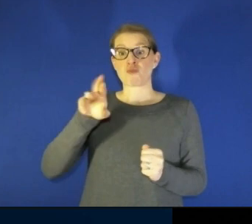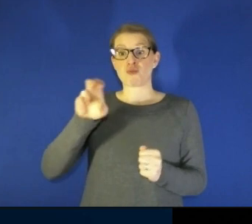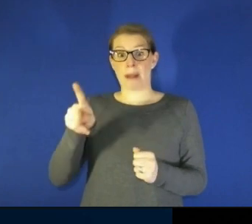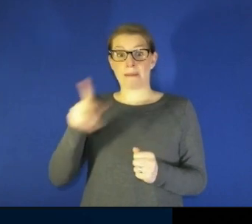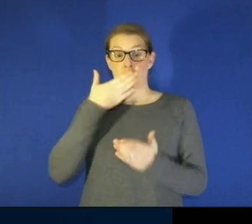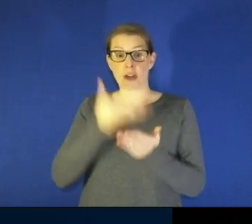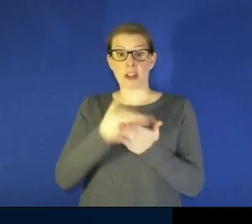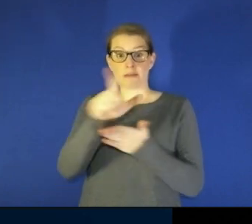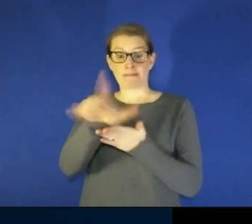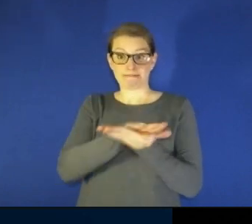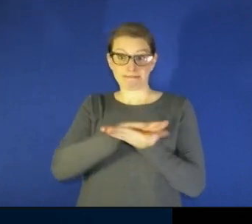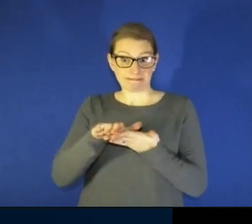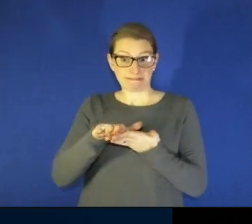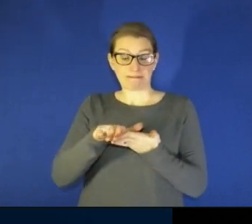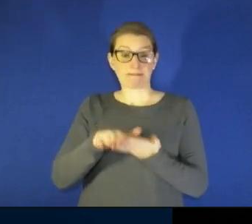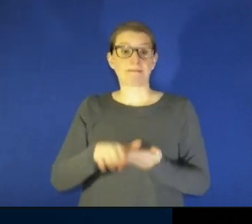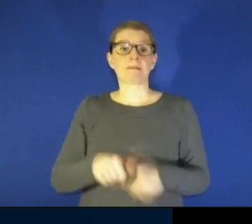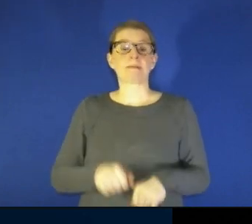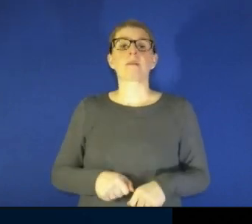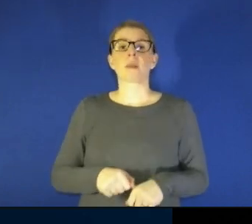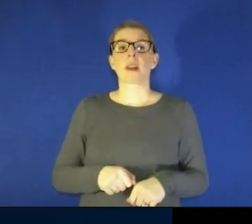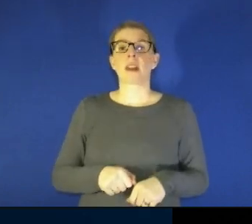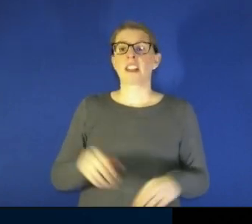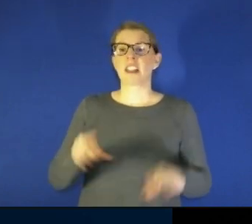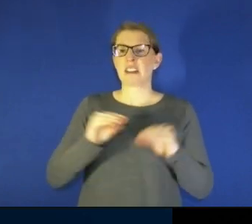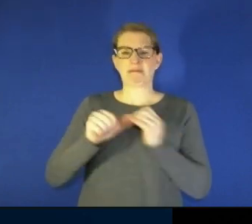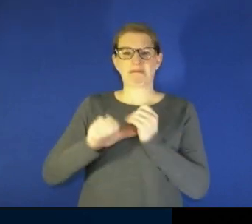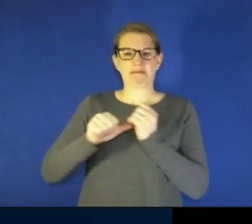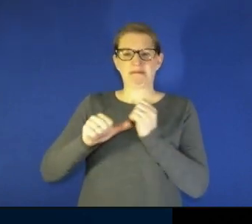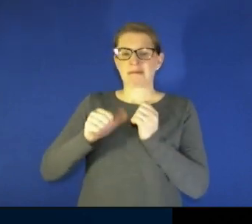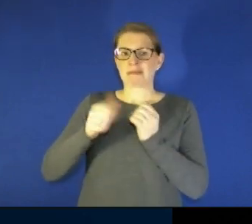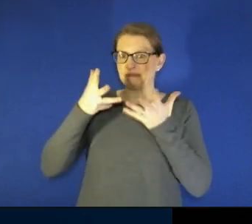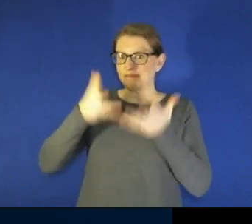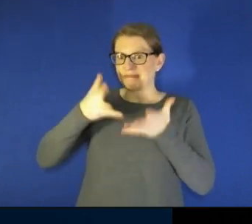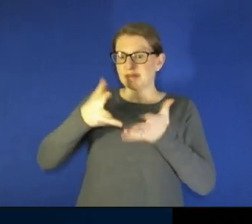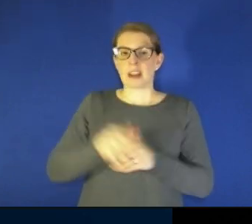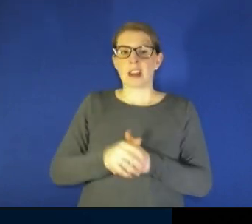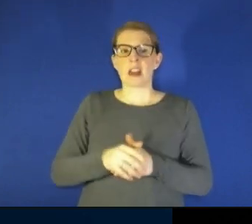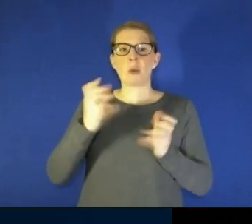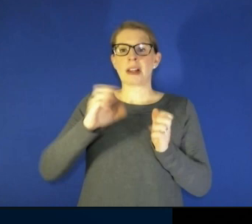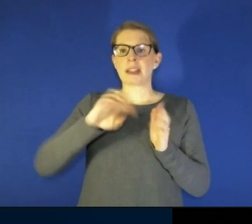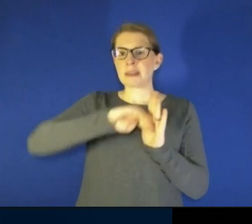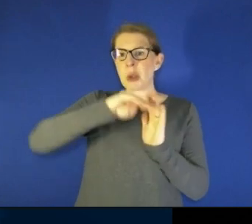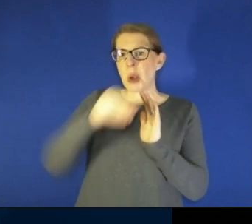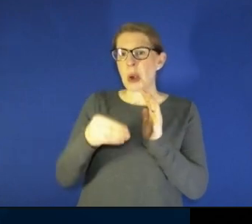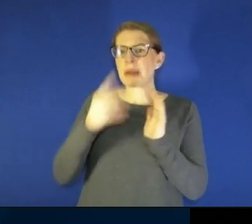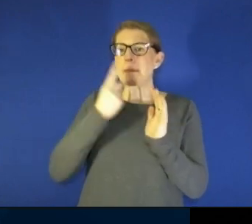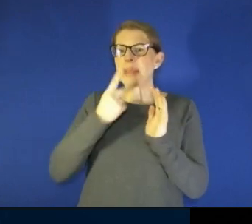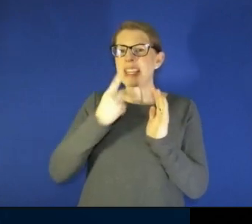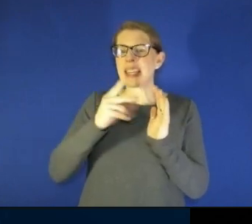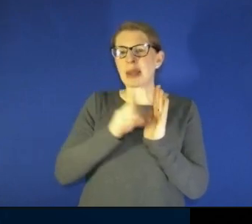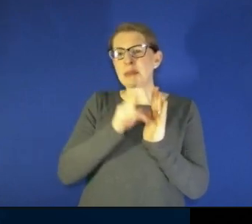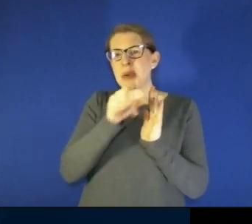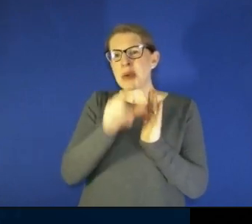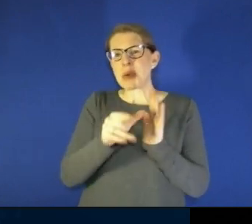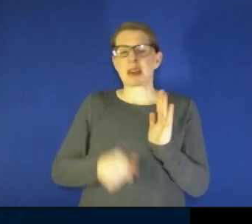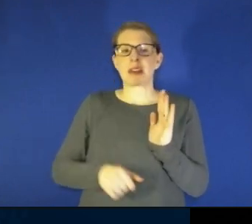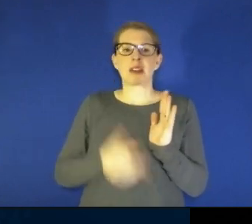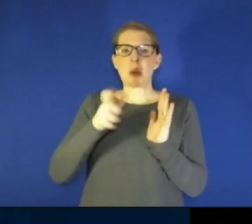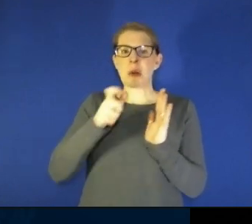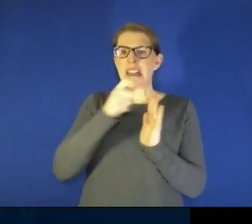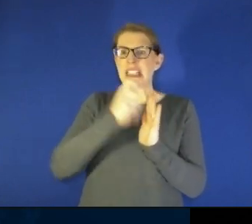cleaned out. Yes. And you want to see that smooth lining, nice pink color to it. You don't want to see any tears